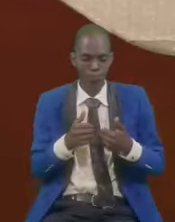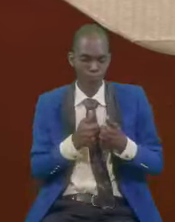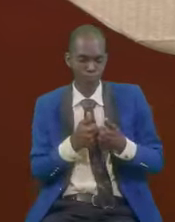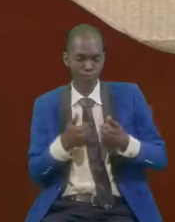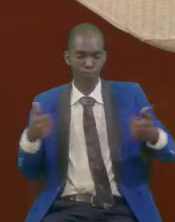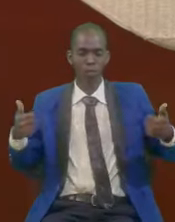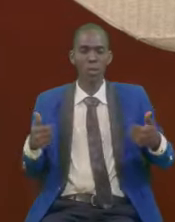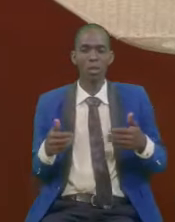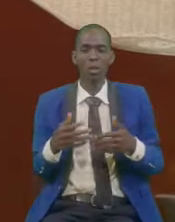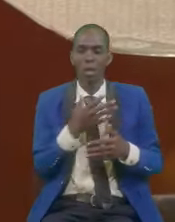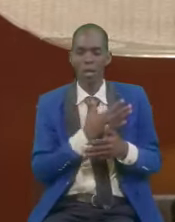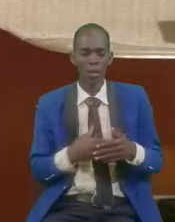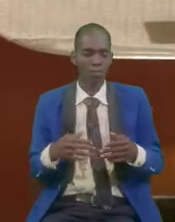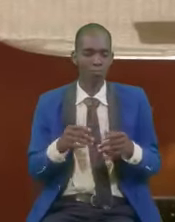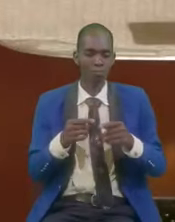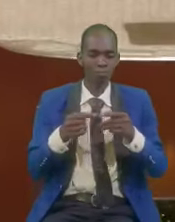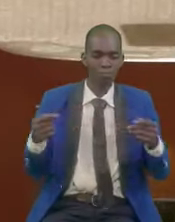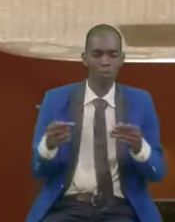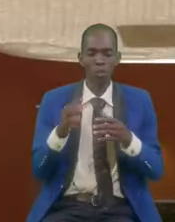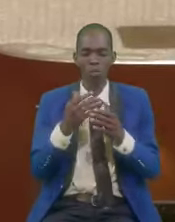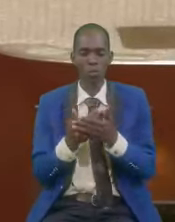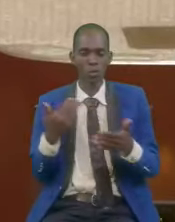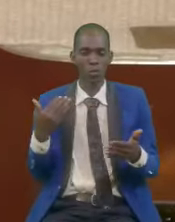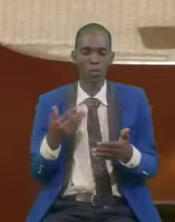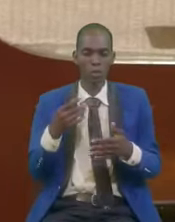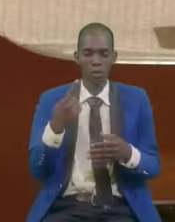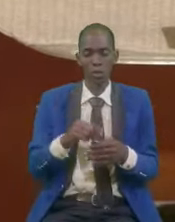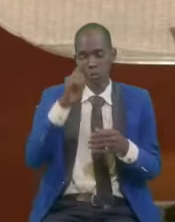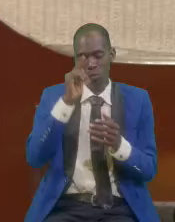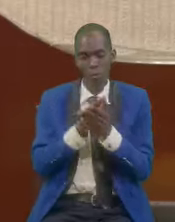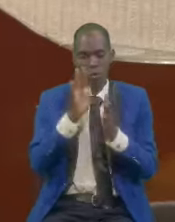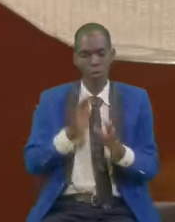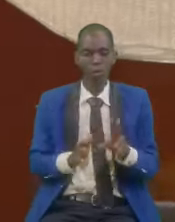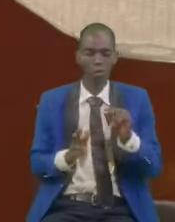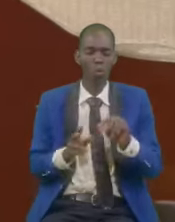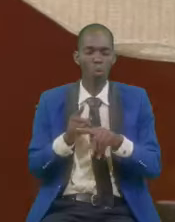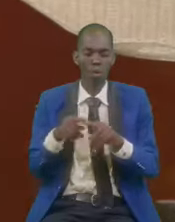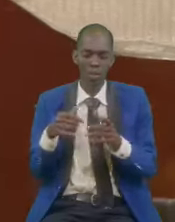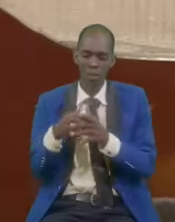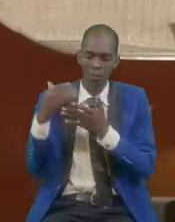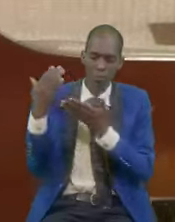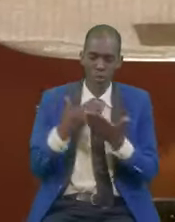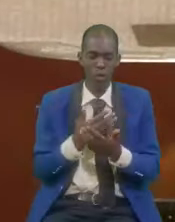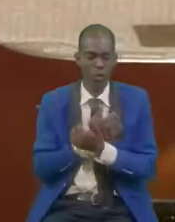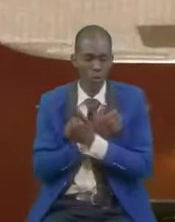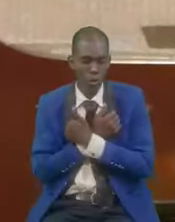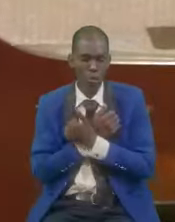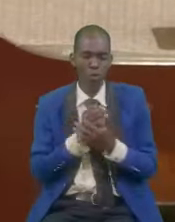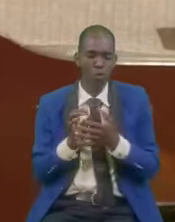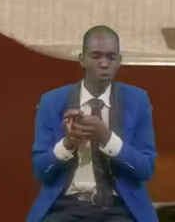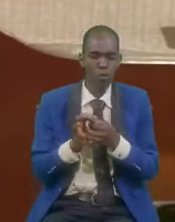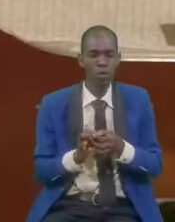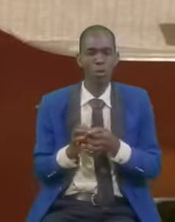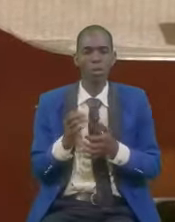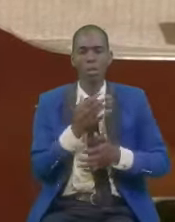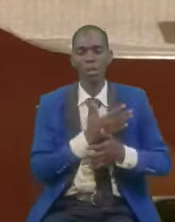among believers. It brings life, brings unity, brings fellowship, and brings love. It says, I'm